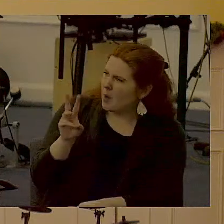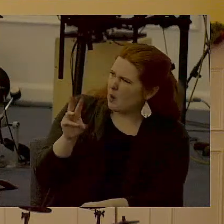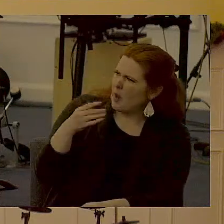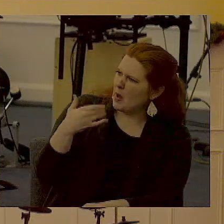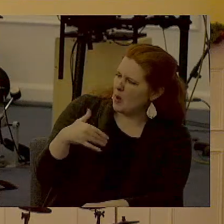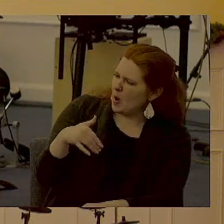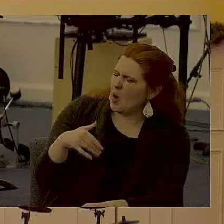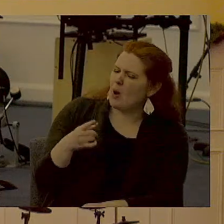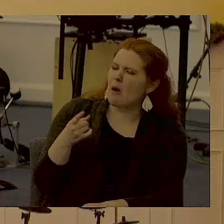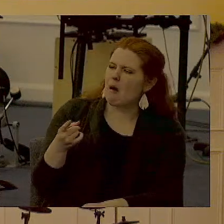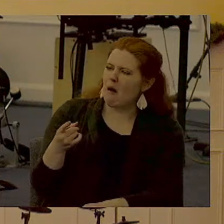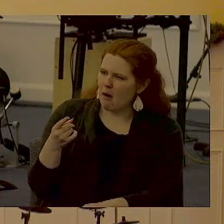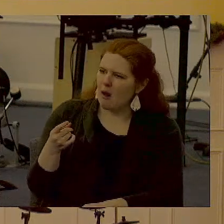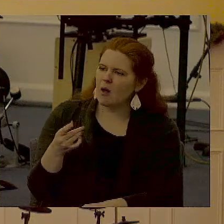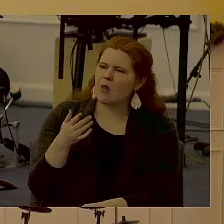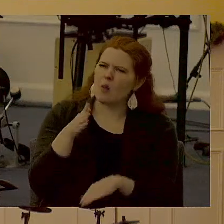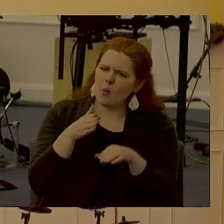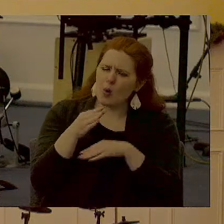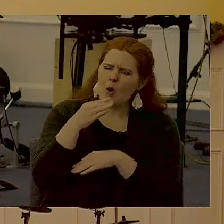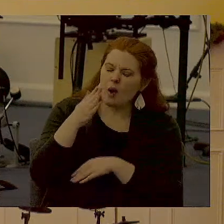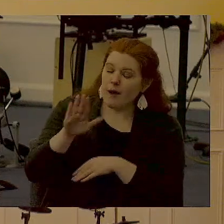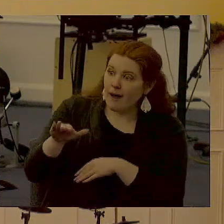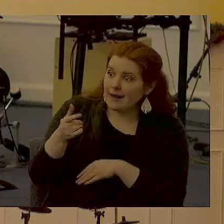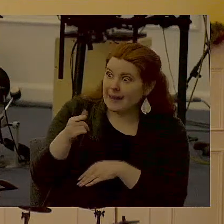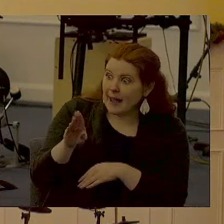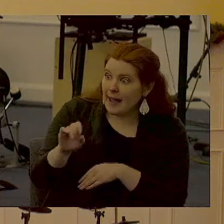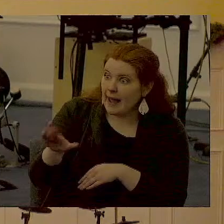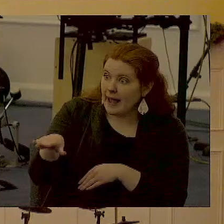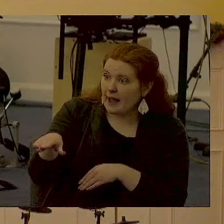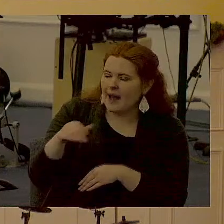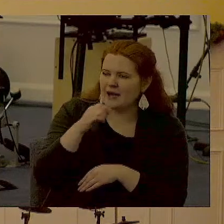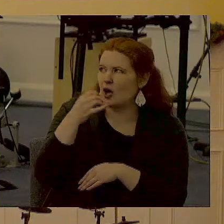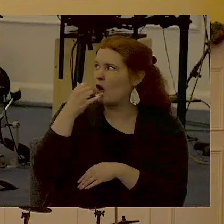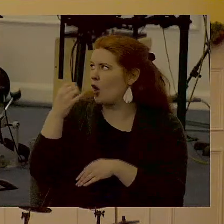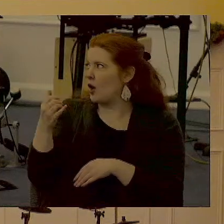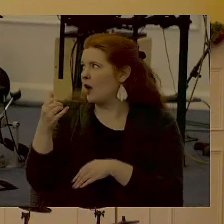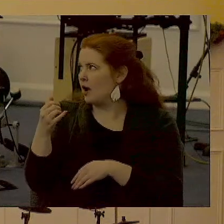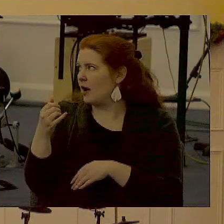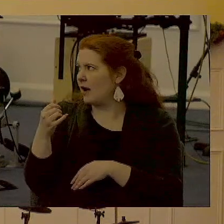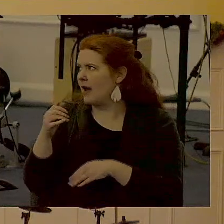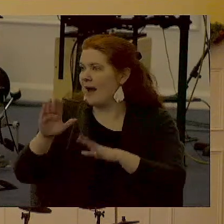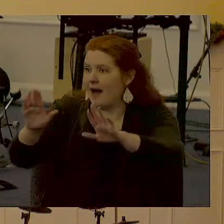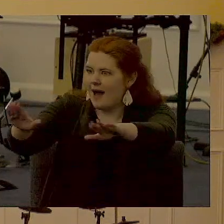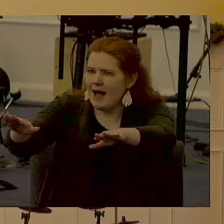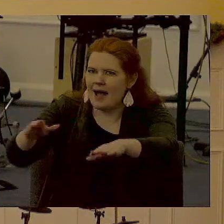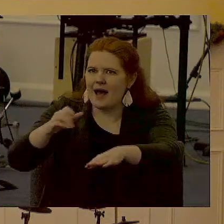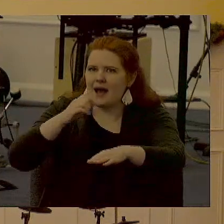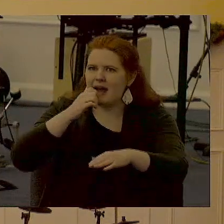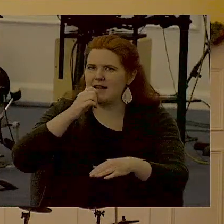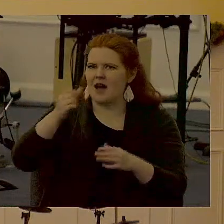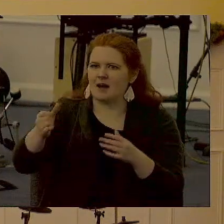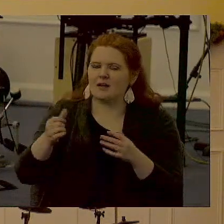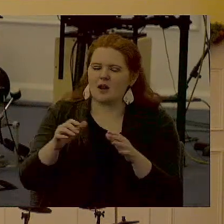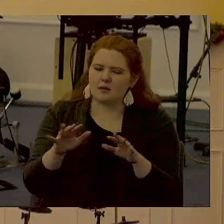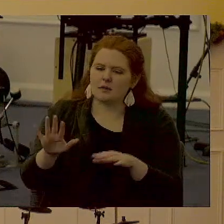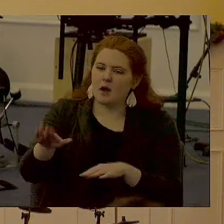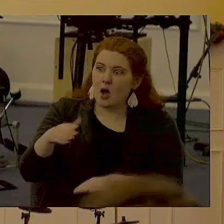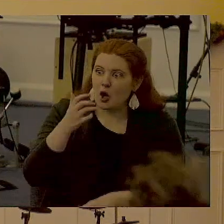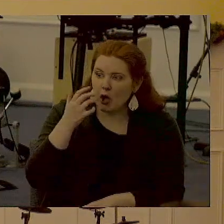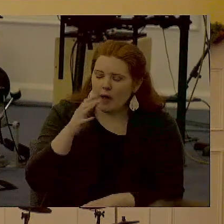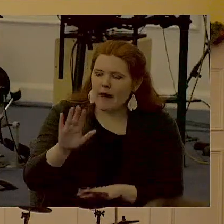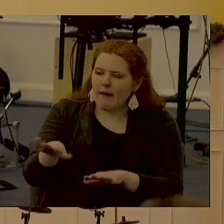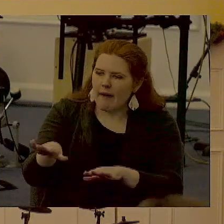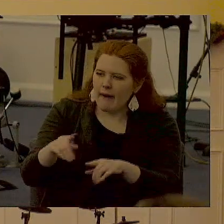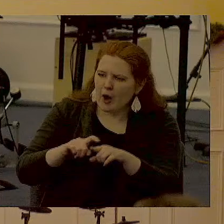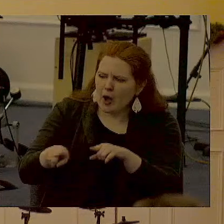And then I called him on the way home, and I said, Gabe, you'll never believe it. I didn't call him like this. I called him with my hands free. I said, Gabe, you will never believe